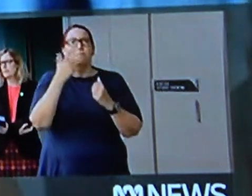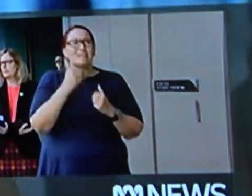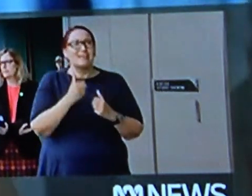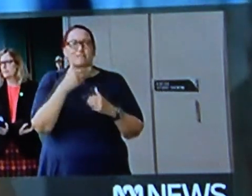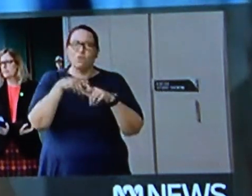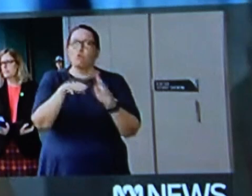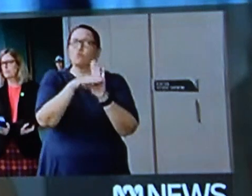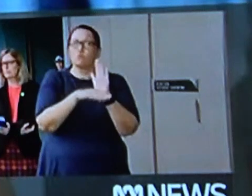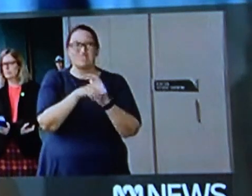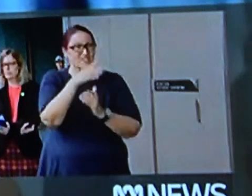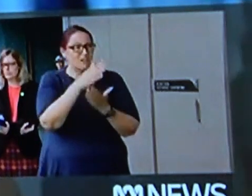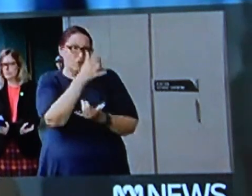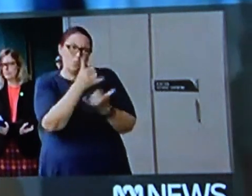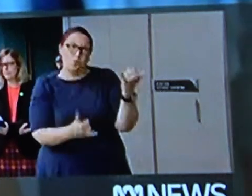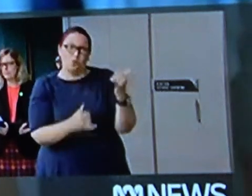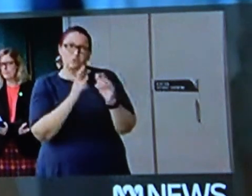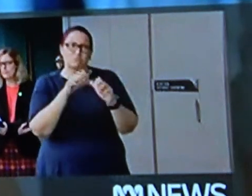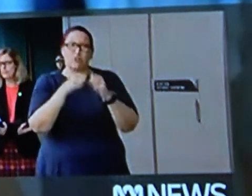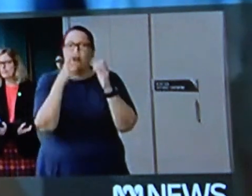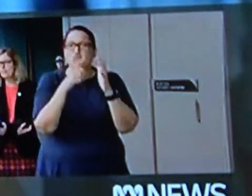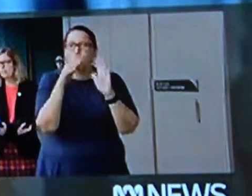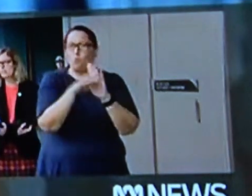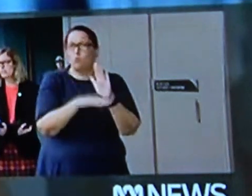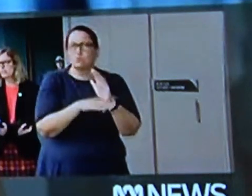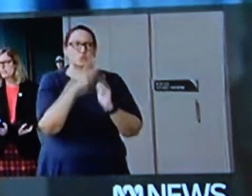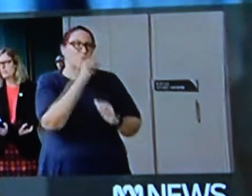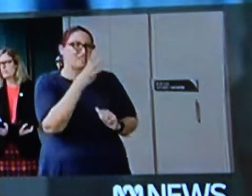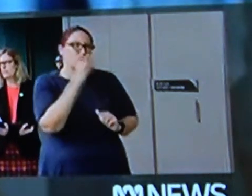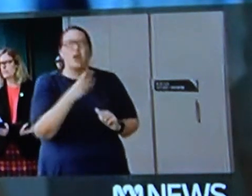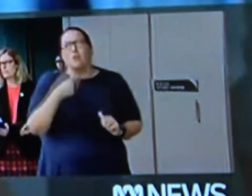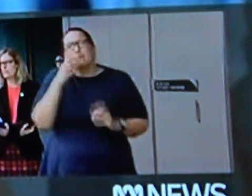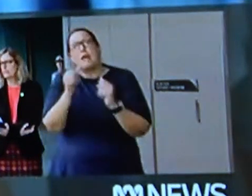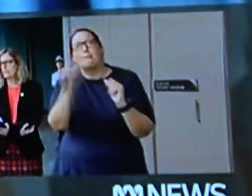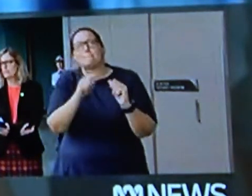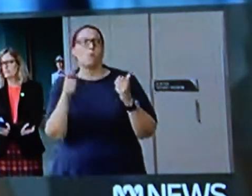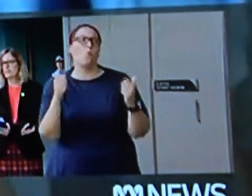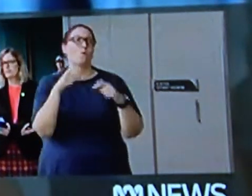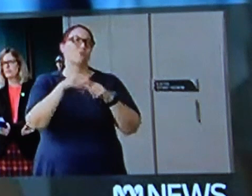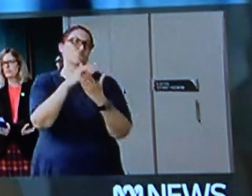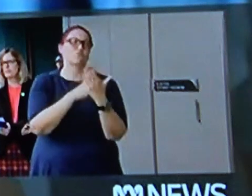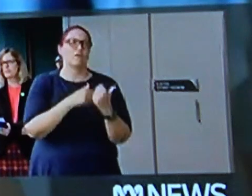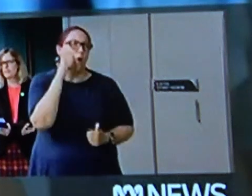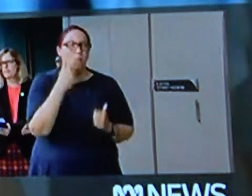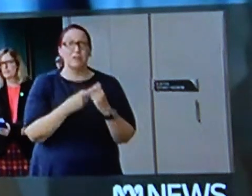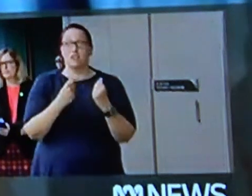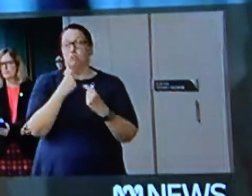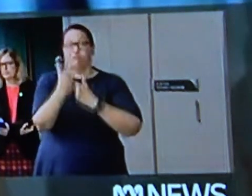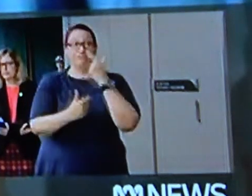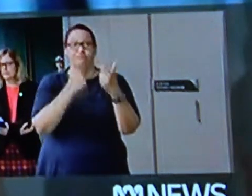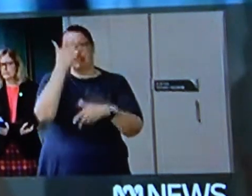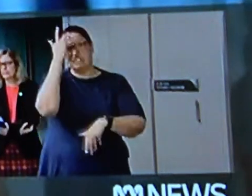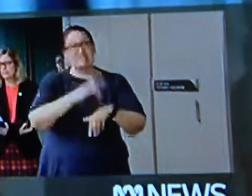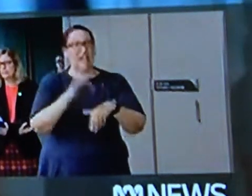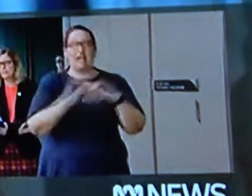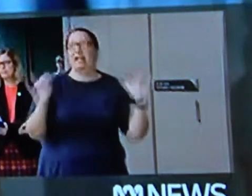to the rules are those people in those age groups. And I know, apologies to those of you doing the right thing, but in particular I need to get out the message that you can't just